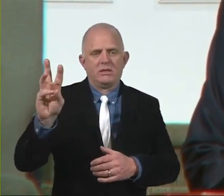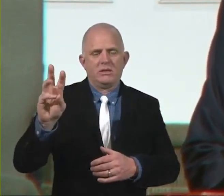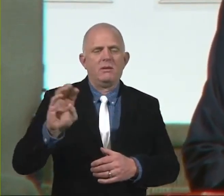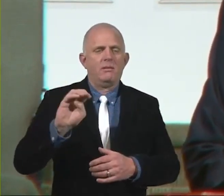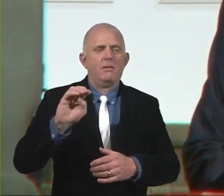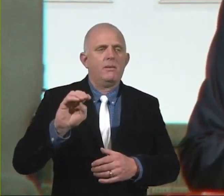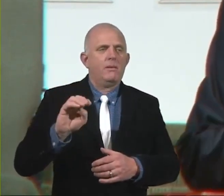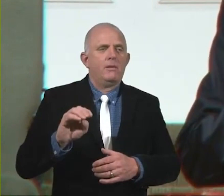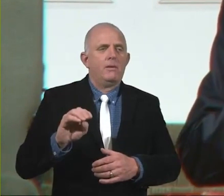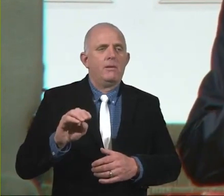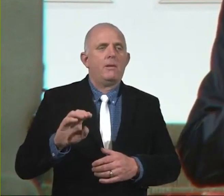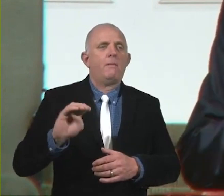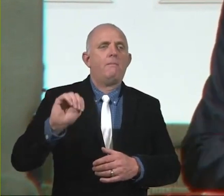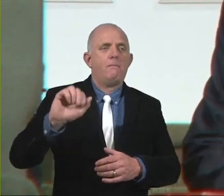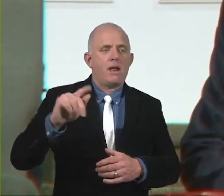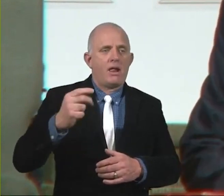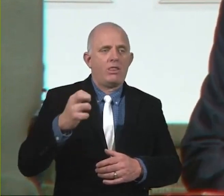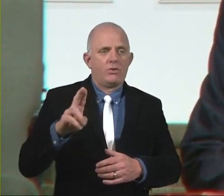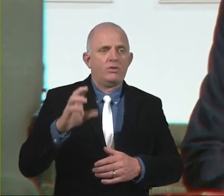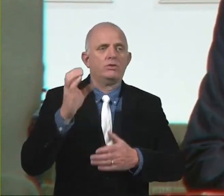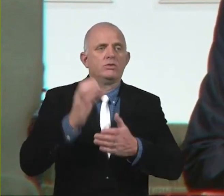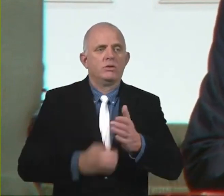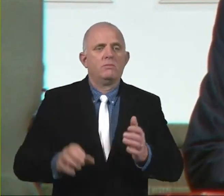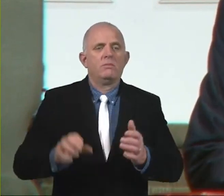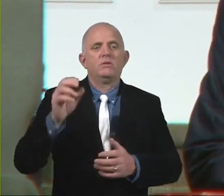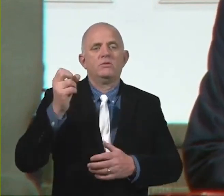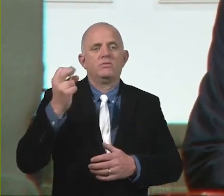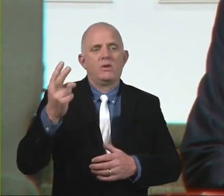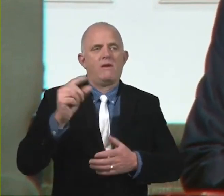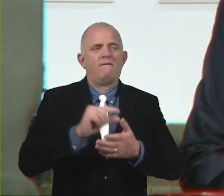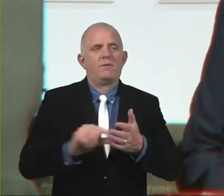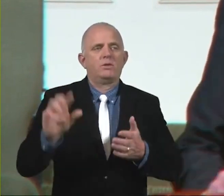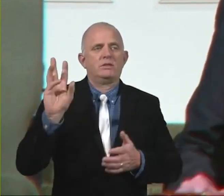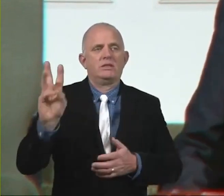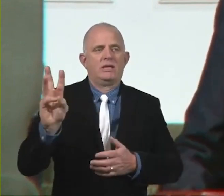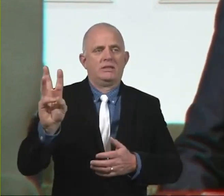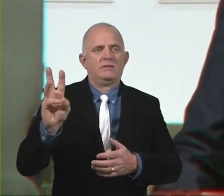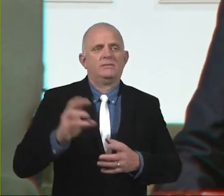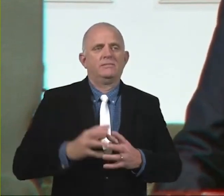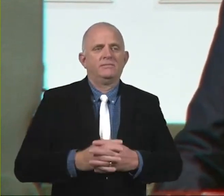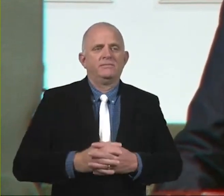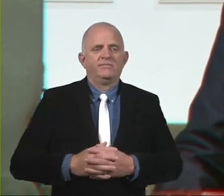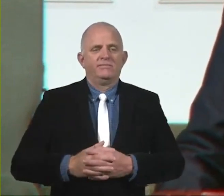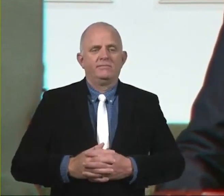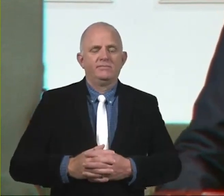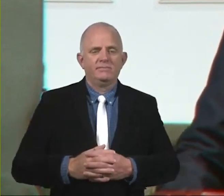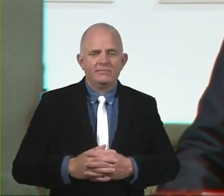Matthew chapter 12 and verse 6.